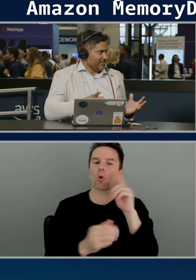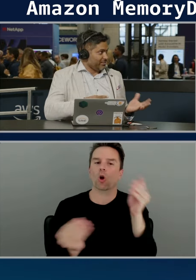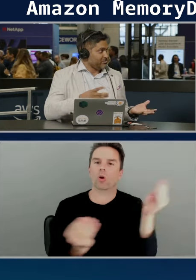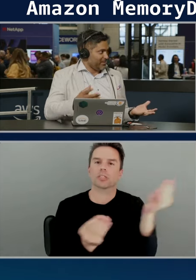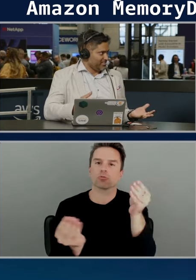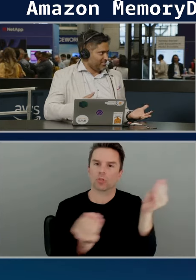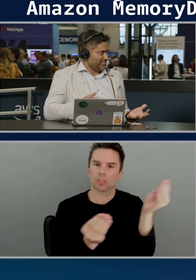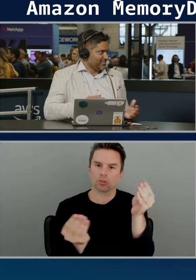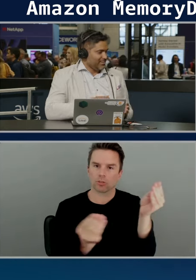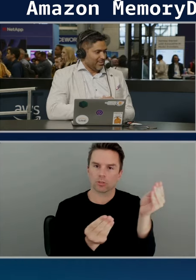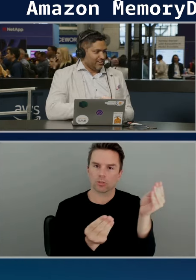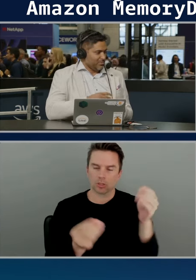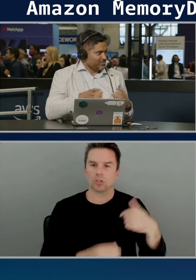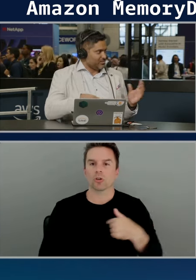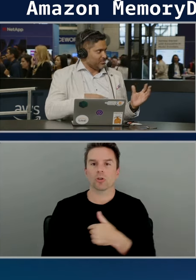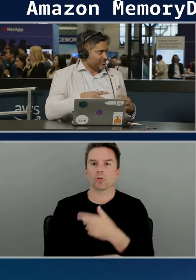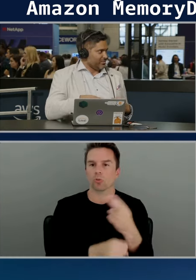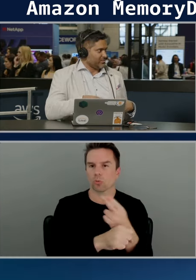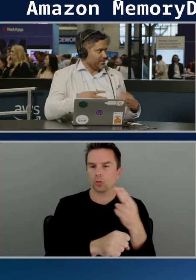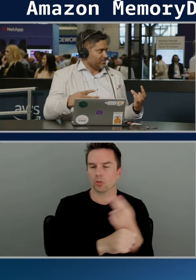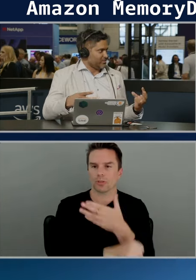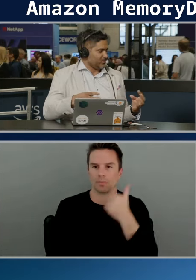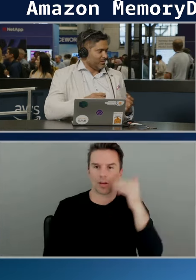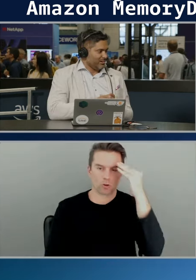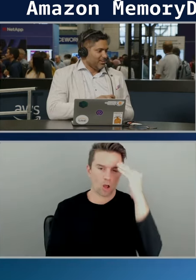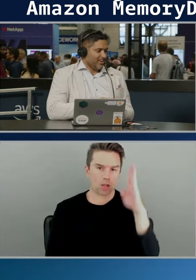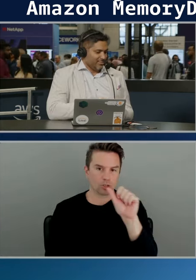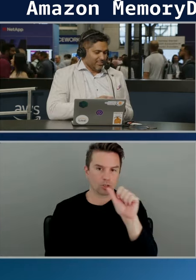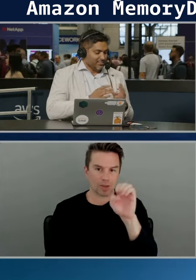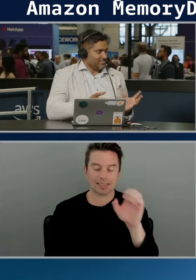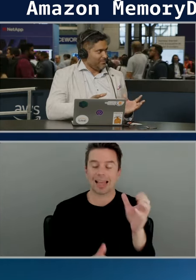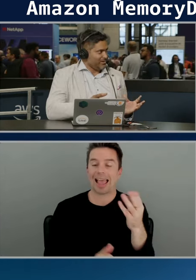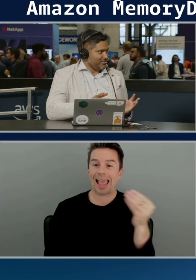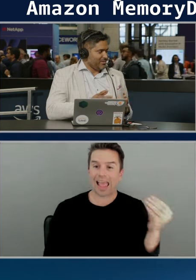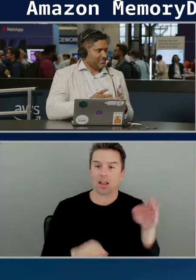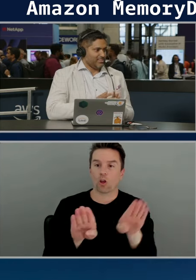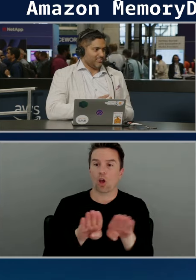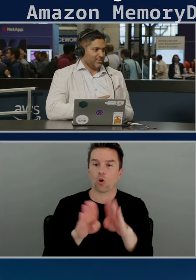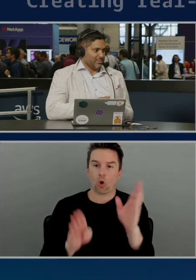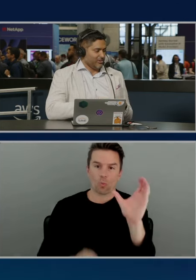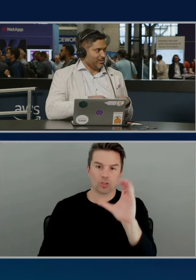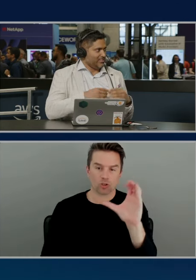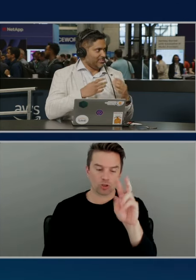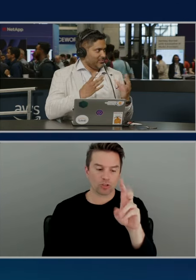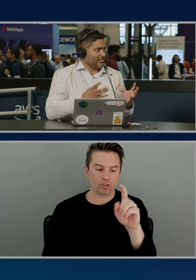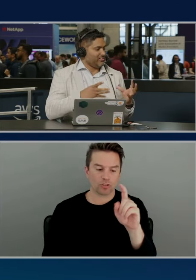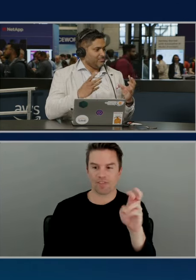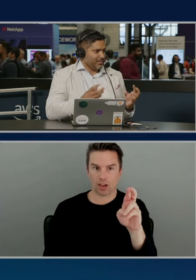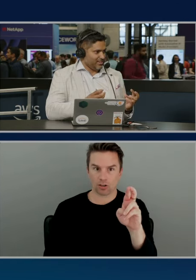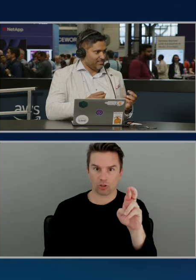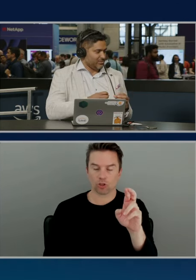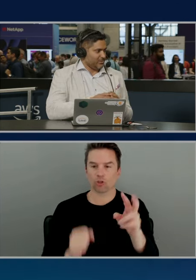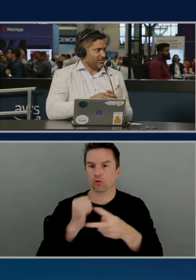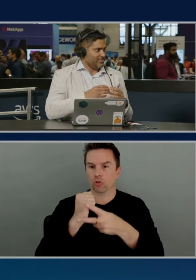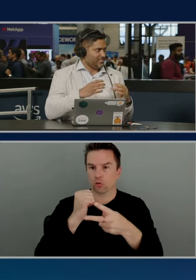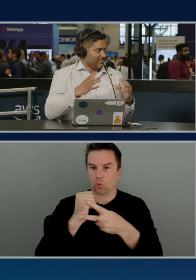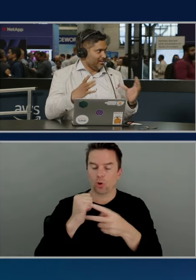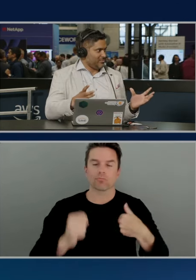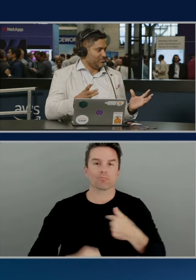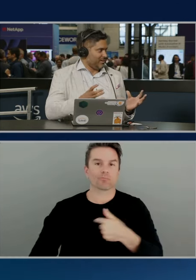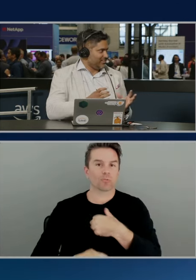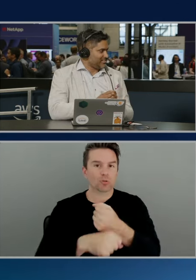Bedrock knowledge bases and an OpenSearch serverless vector store. And in this demo, we basically created these vector embeddings, loaded